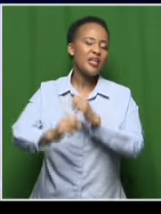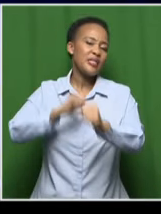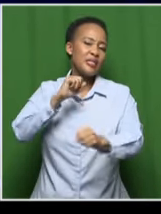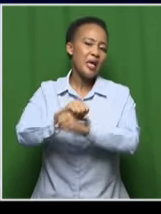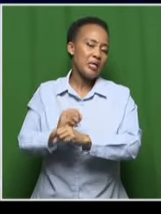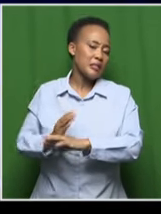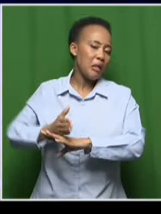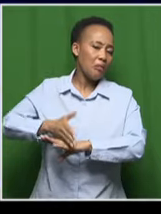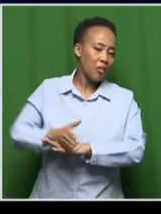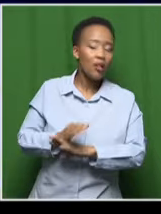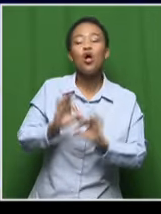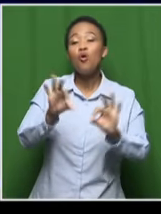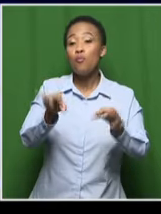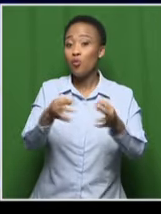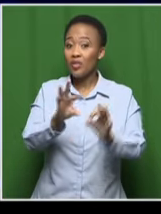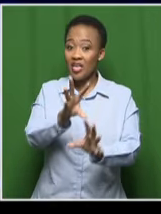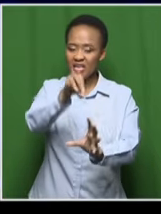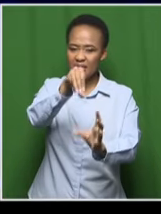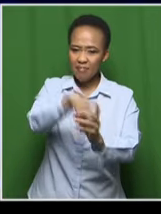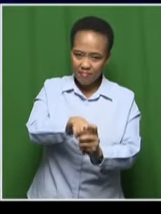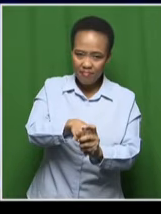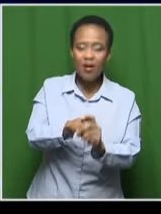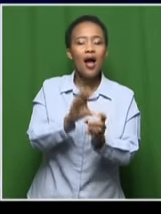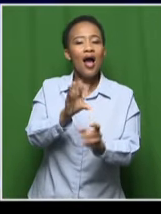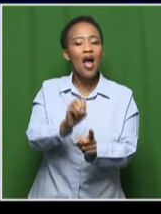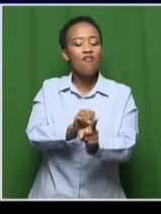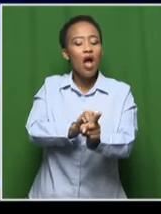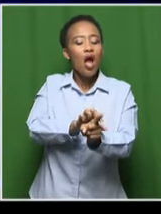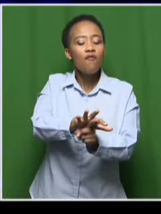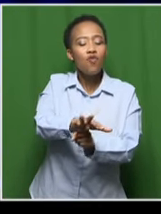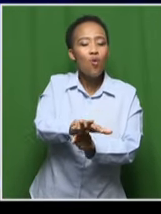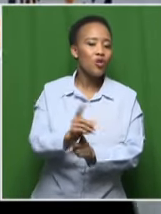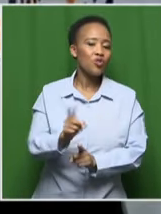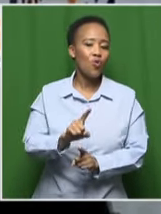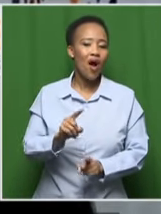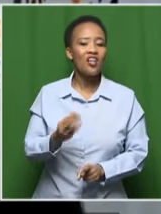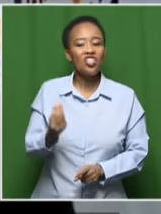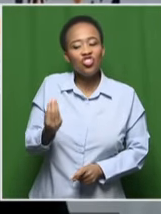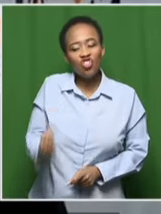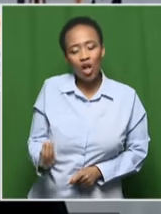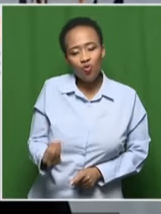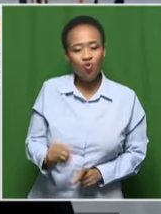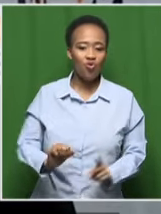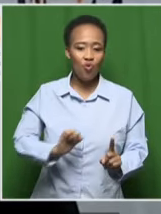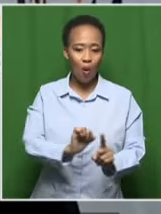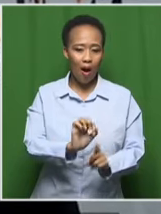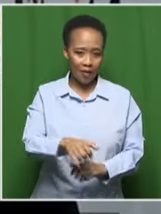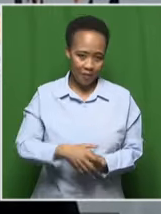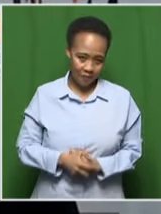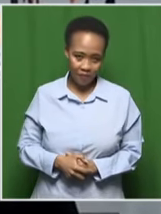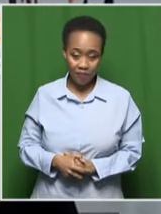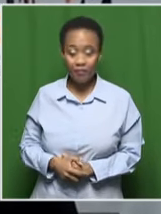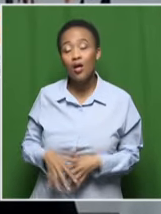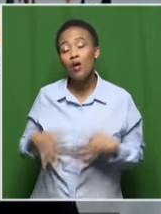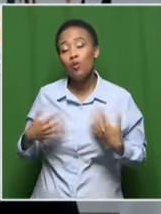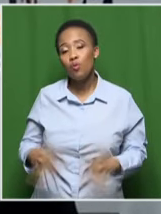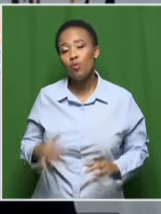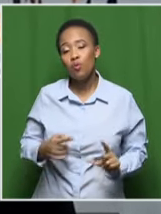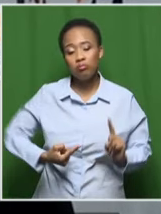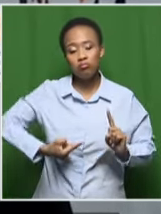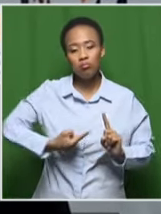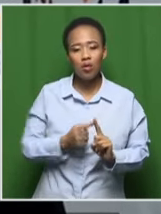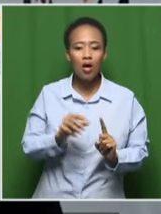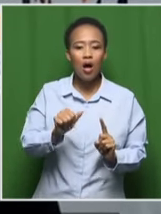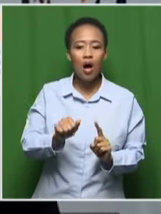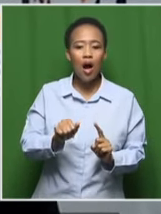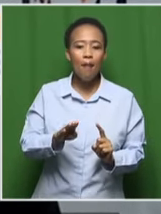reflects many of the musical influences of his childhood. I think it's marvelous to see someone like Abdullah, who's